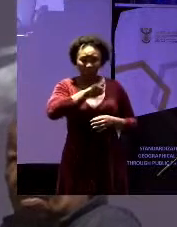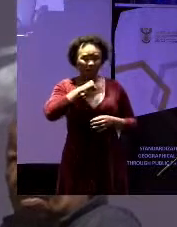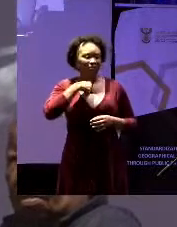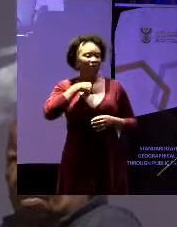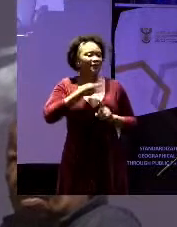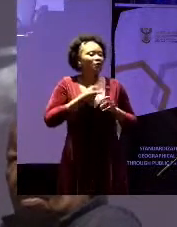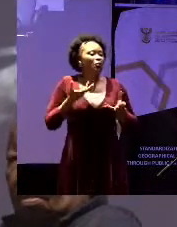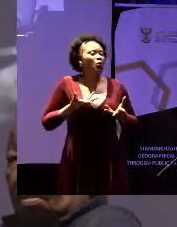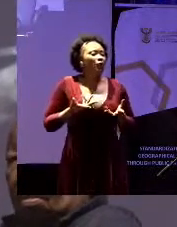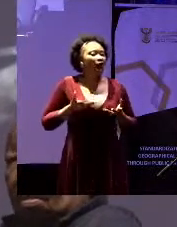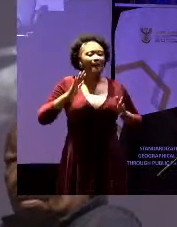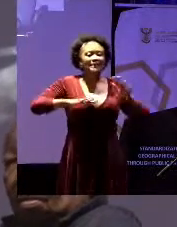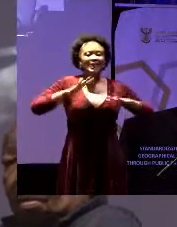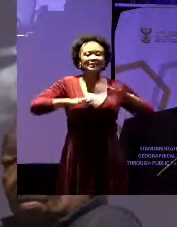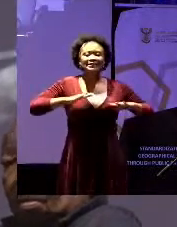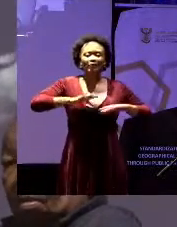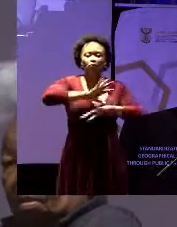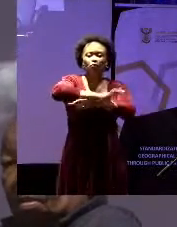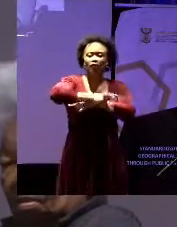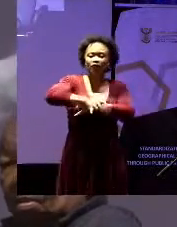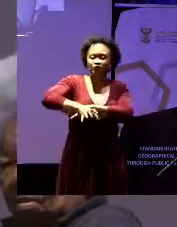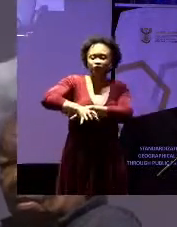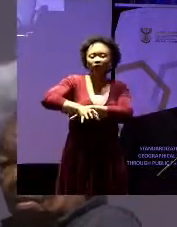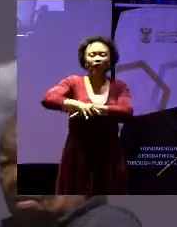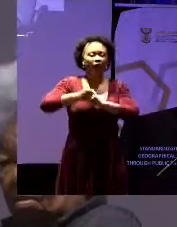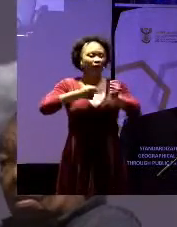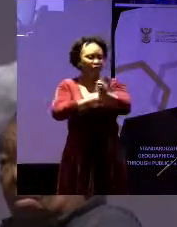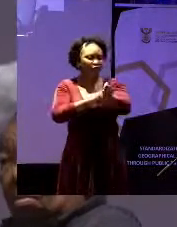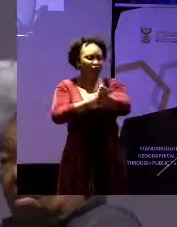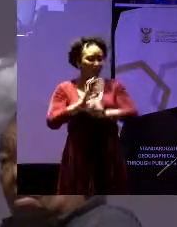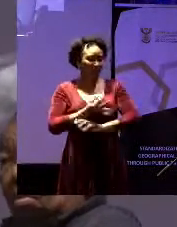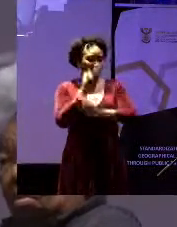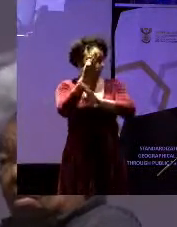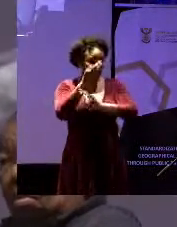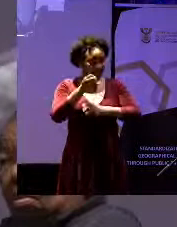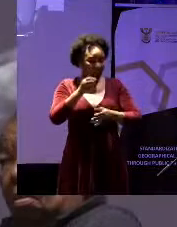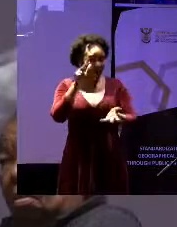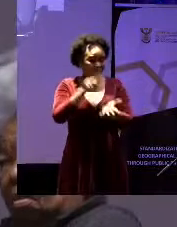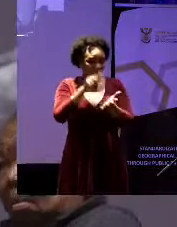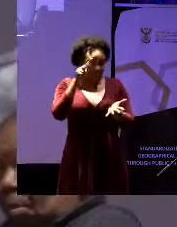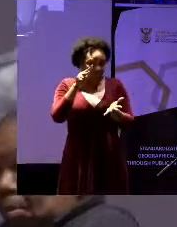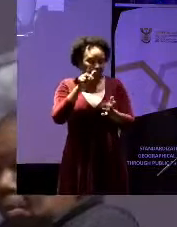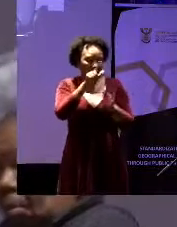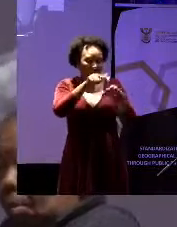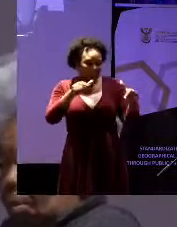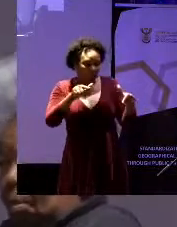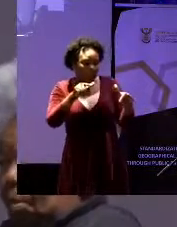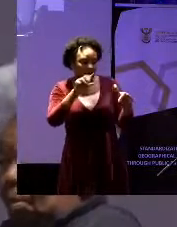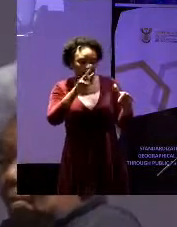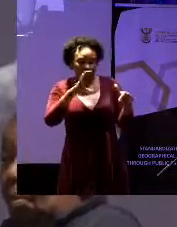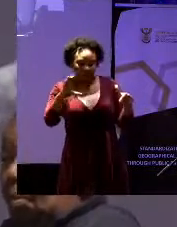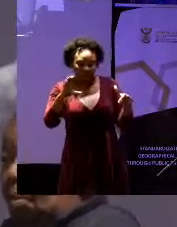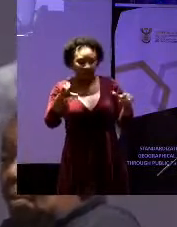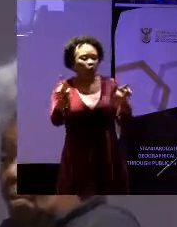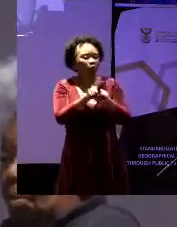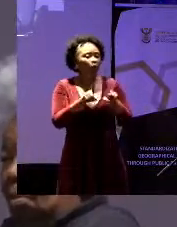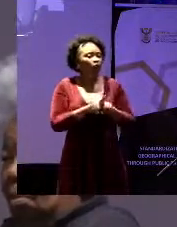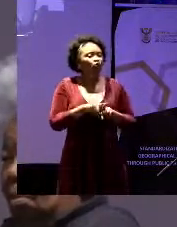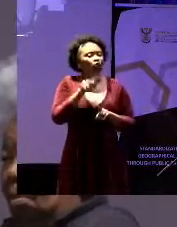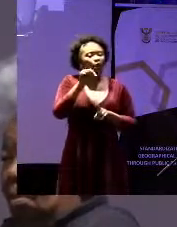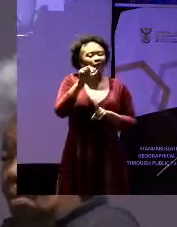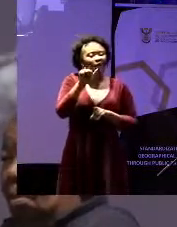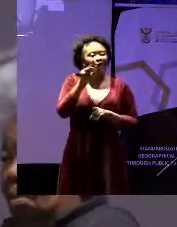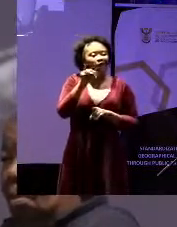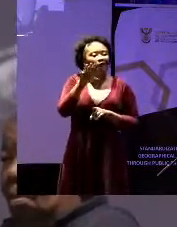office, for the 3 official languages of the Western Cape. Also in Nama languages, because we